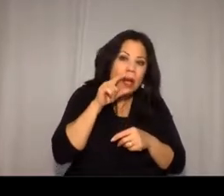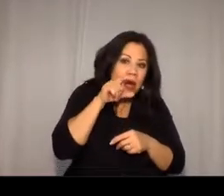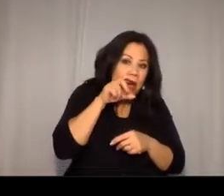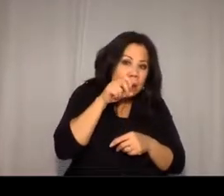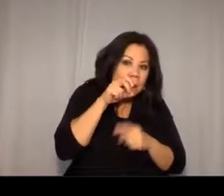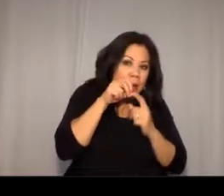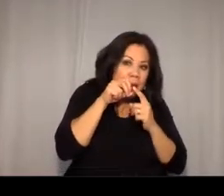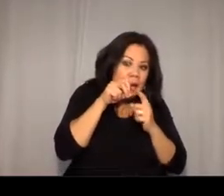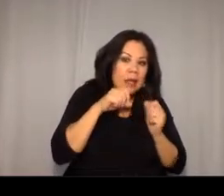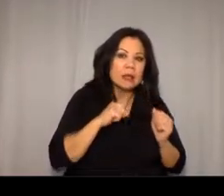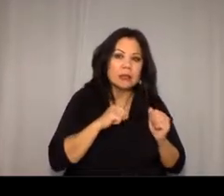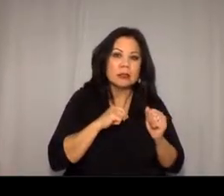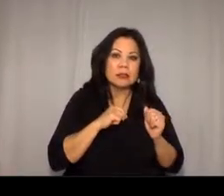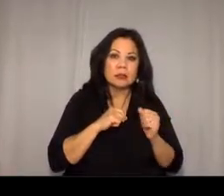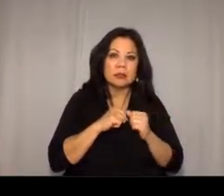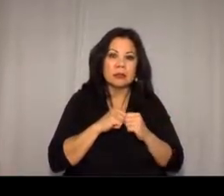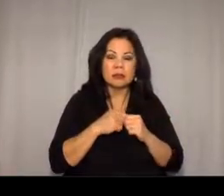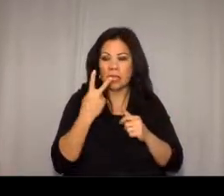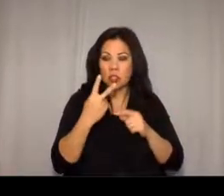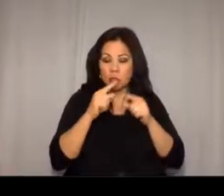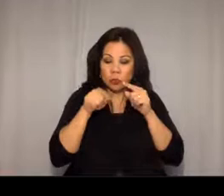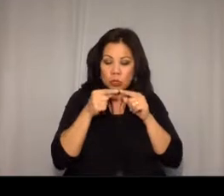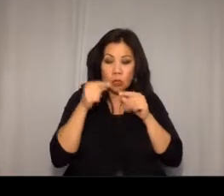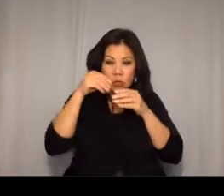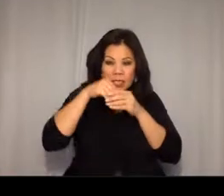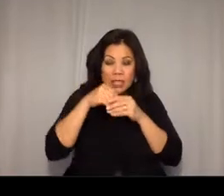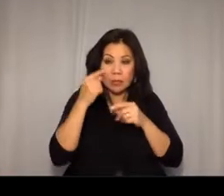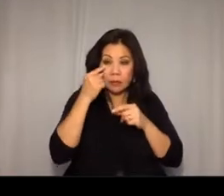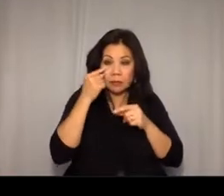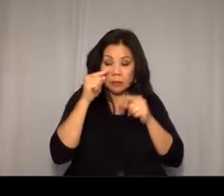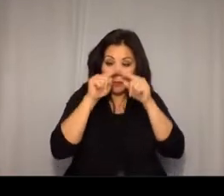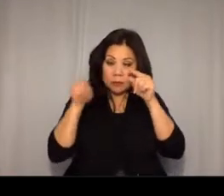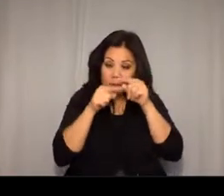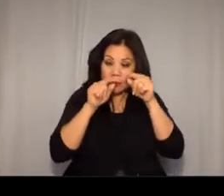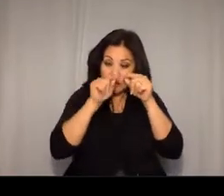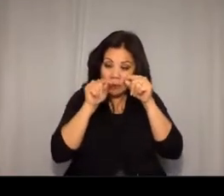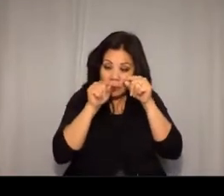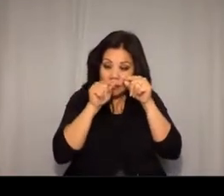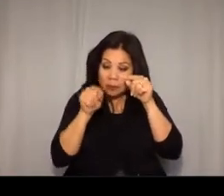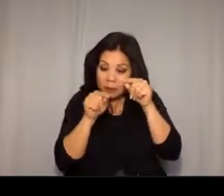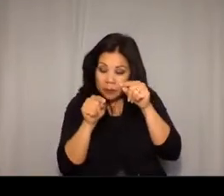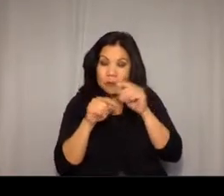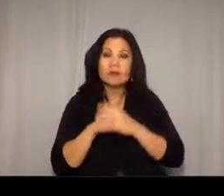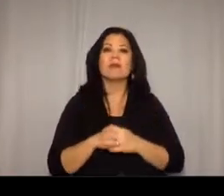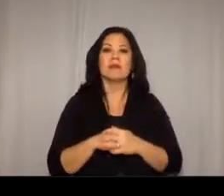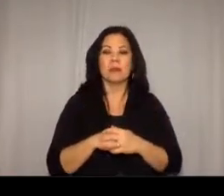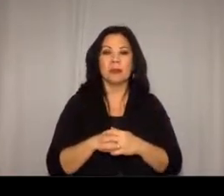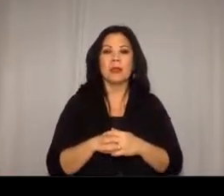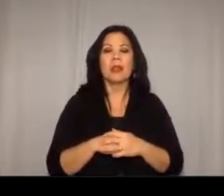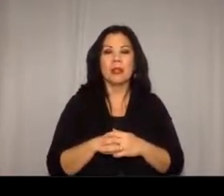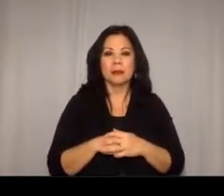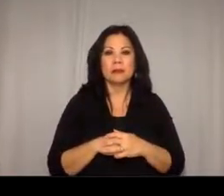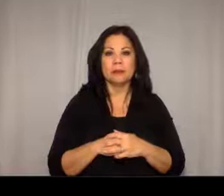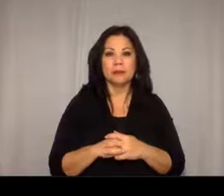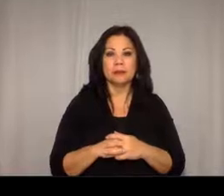inside. So that's our guy's head with his beak and his eye. A U shape first and